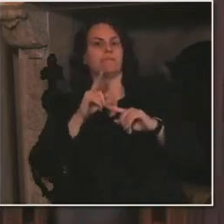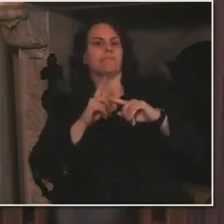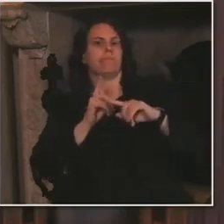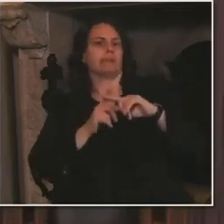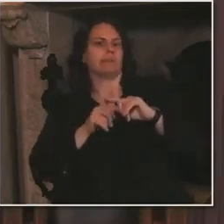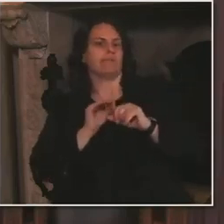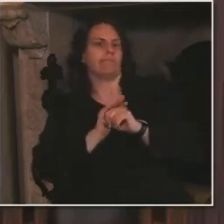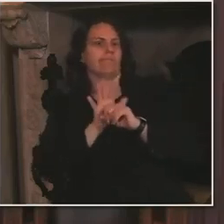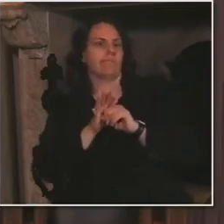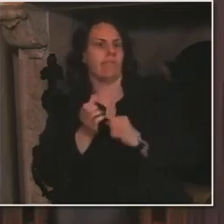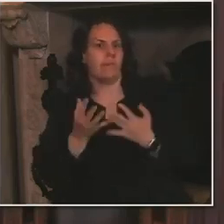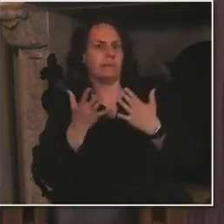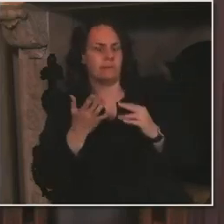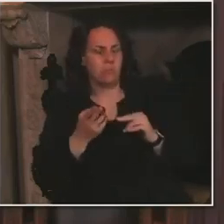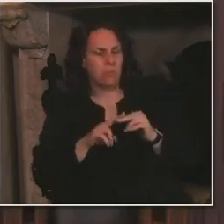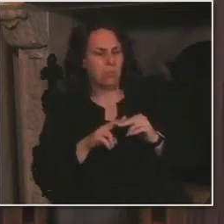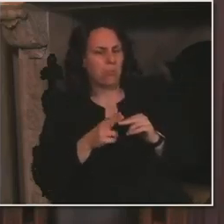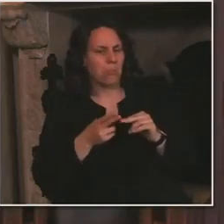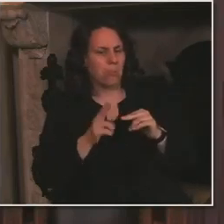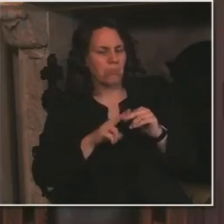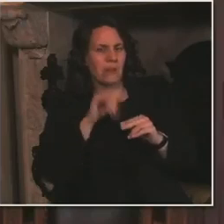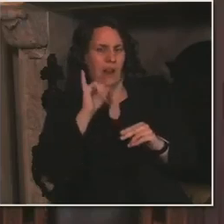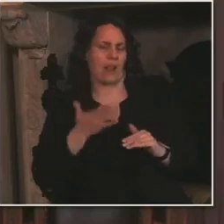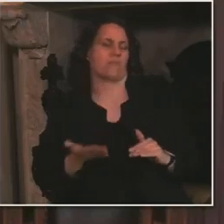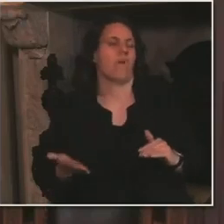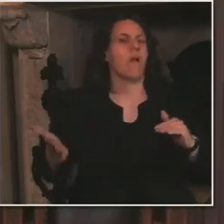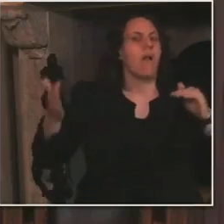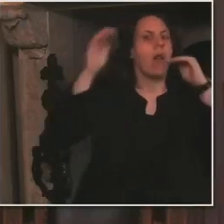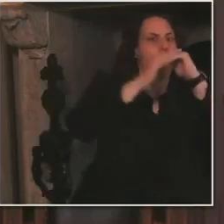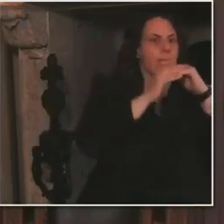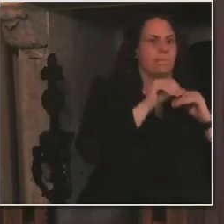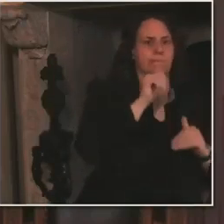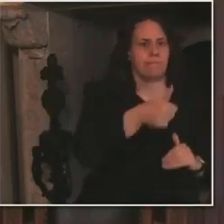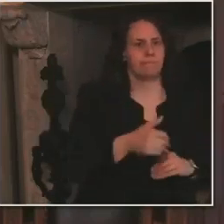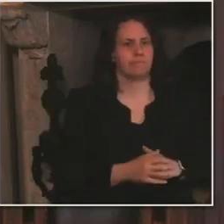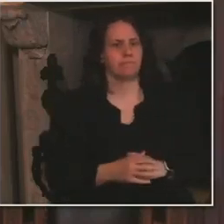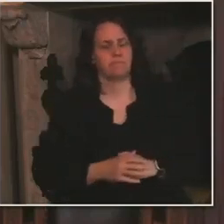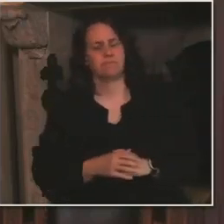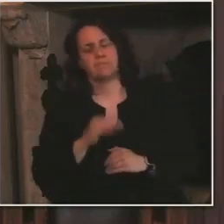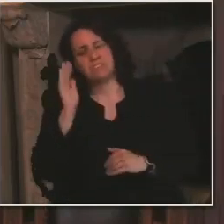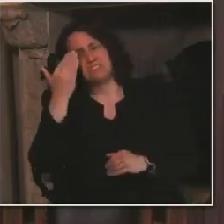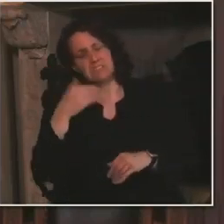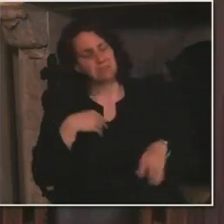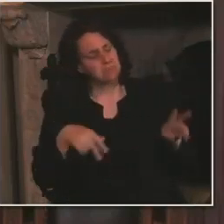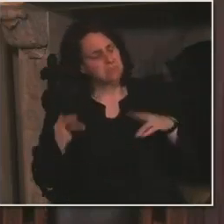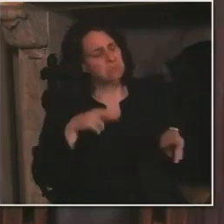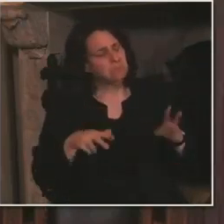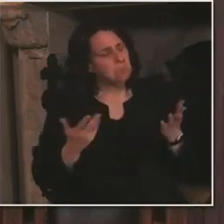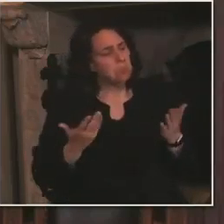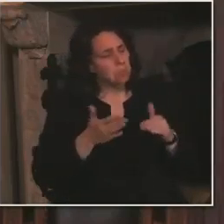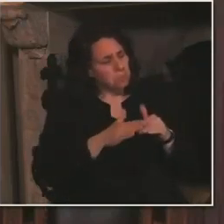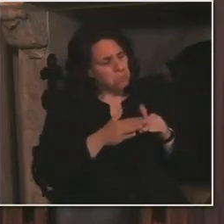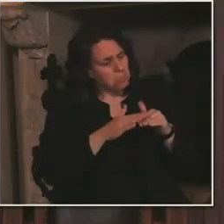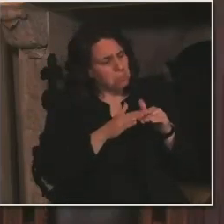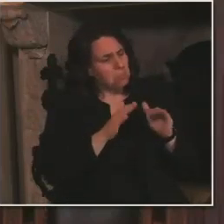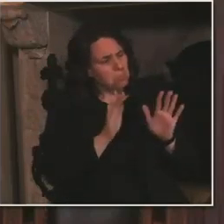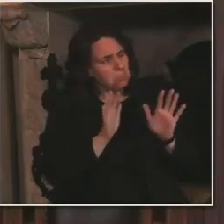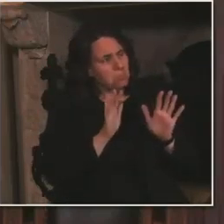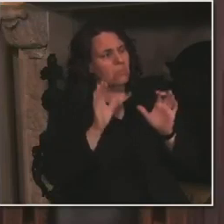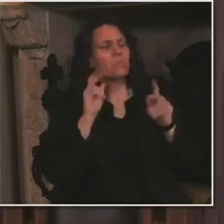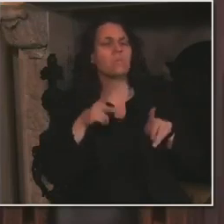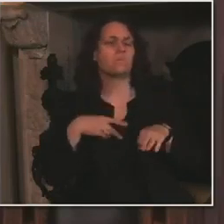It's marginally up, and so we'll continue to watch that. But we take these steps